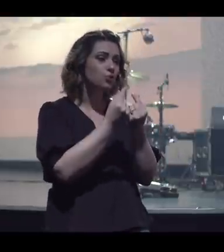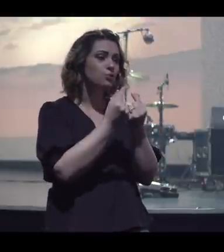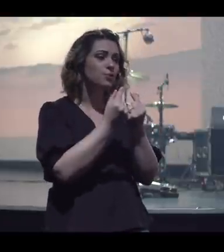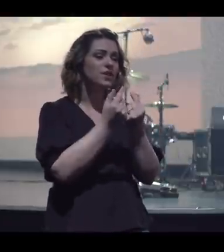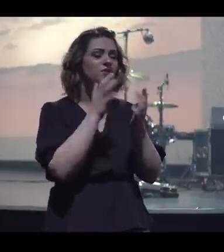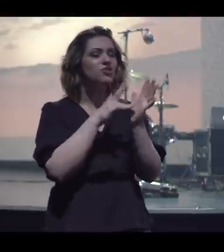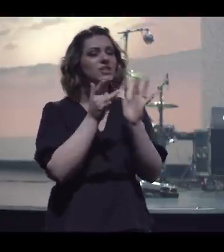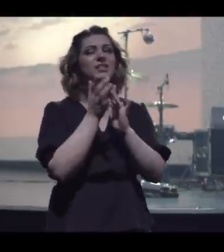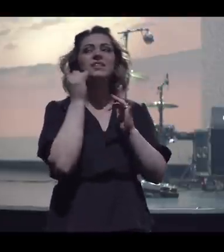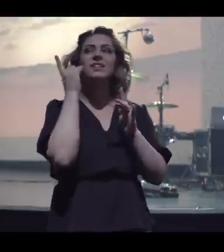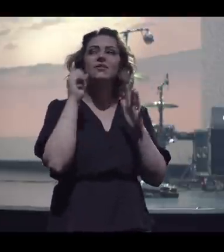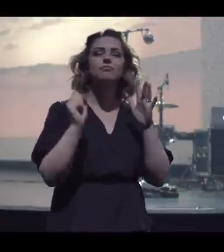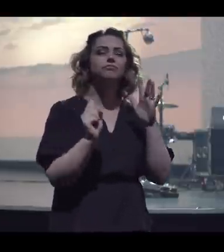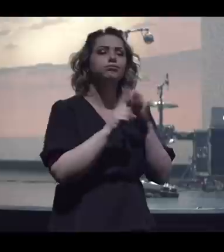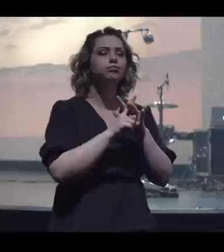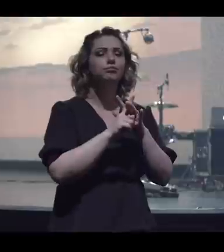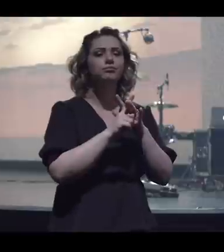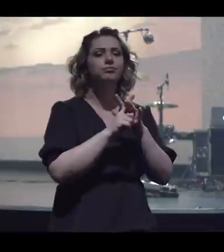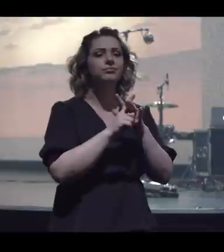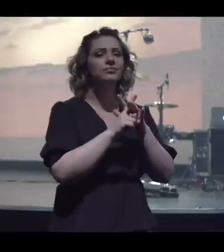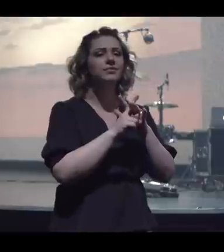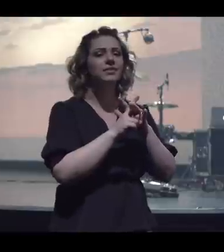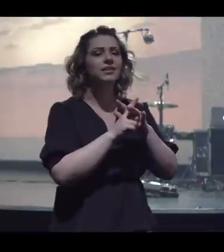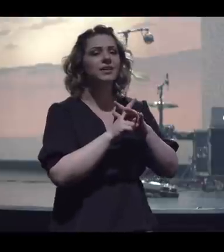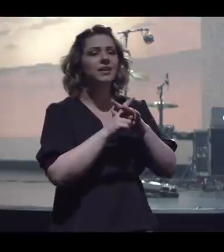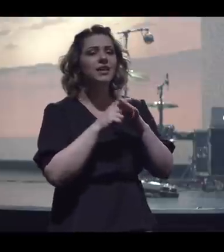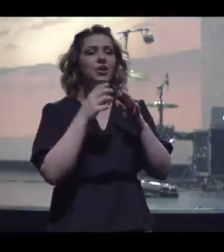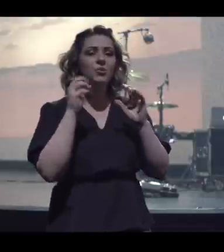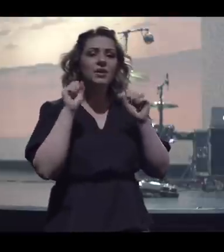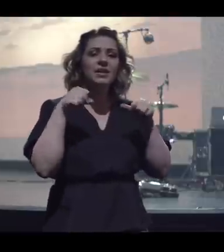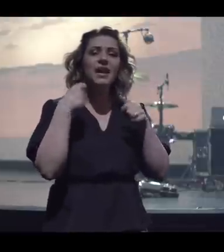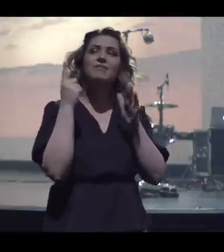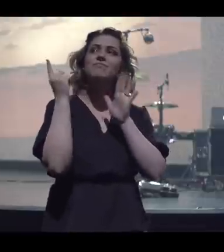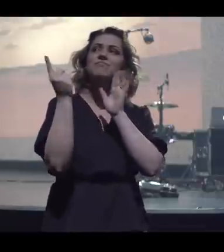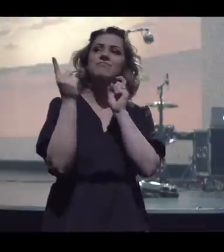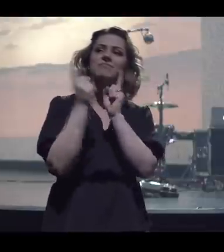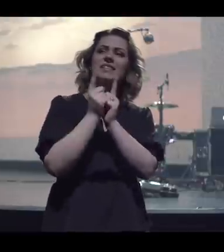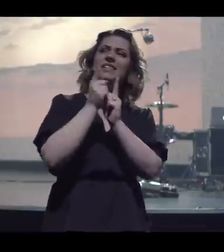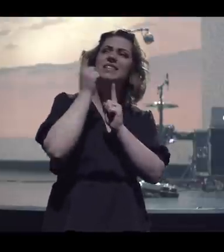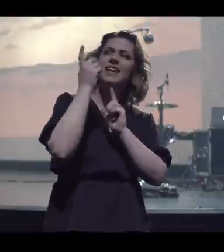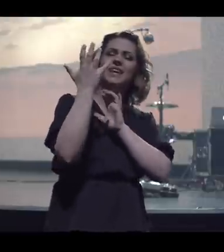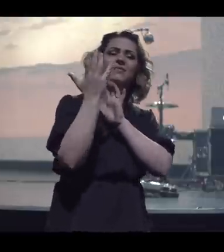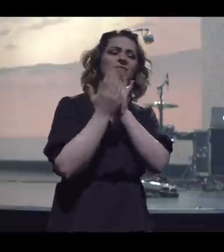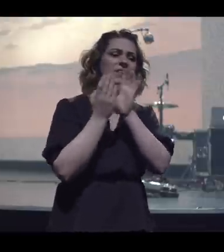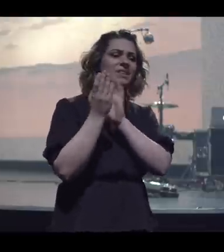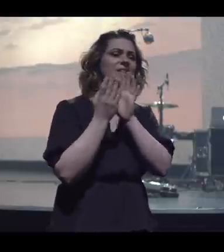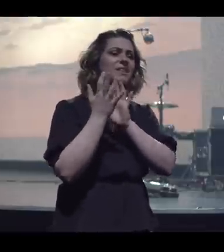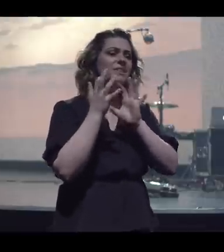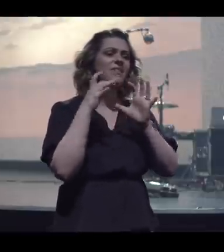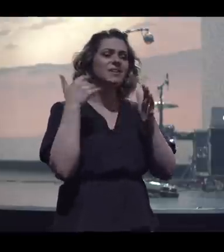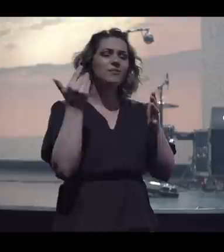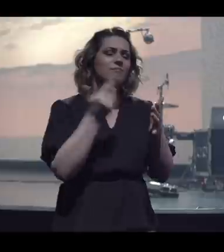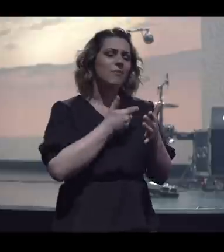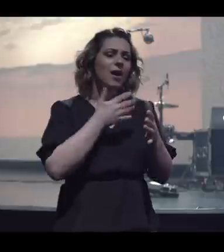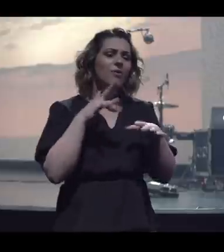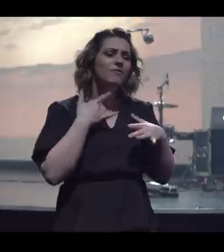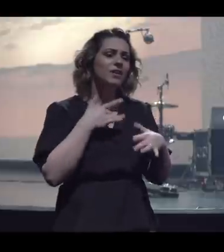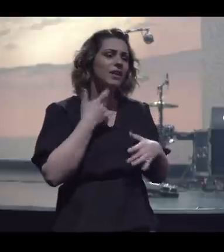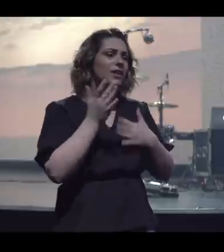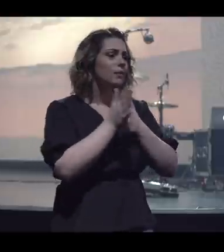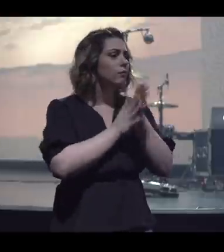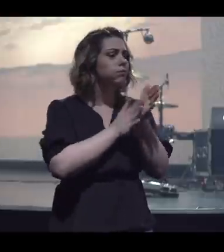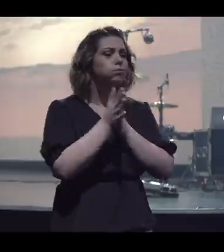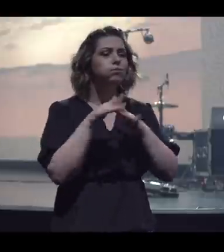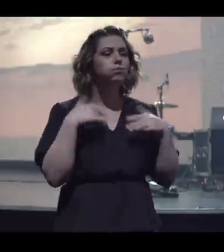way of invading our space so that we can meet him face to face in a powerful way. And you look at shepherds all around the